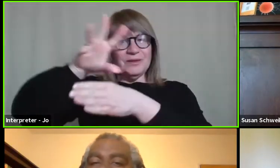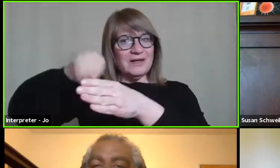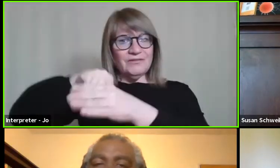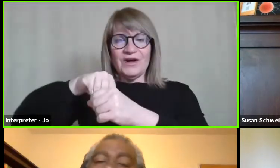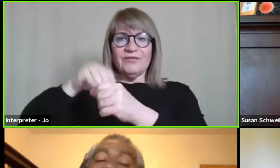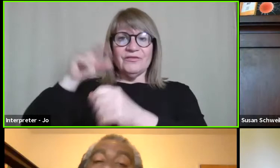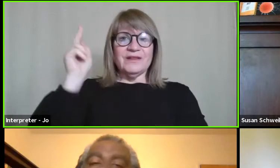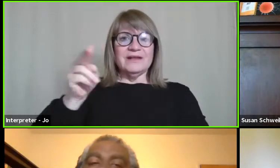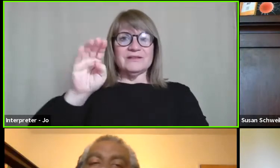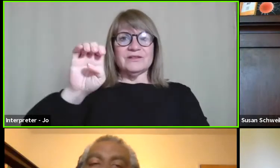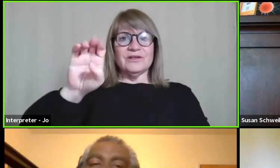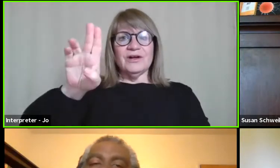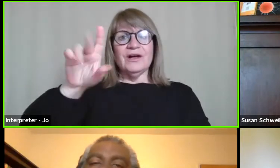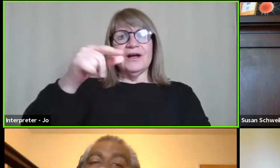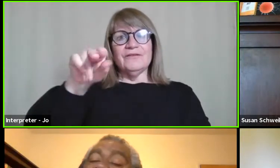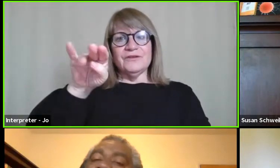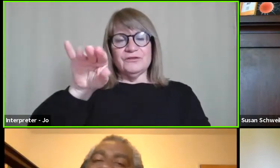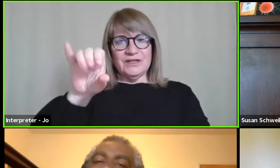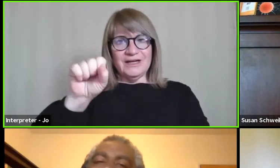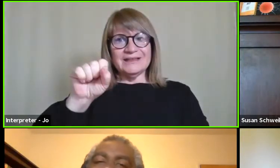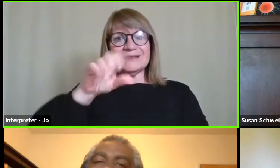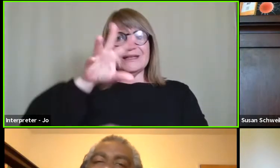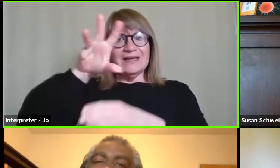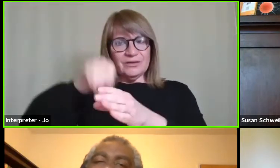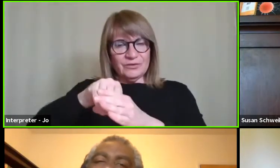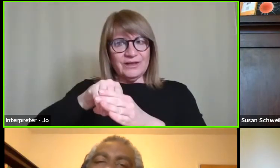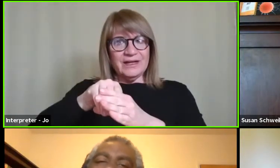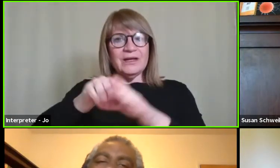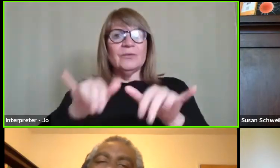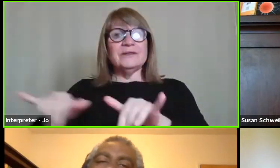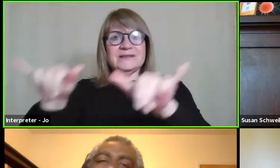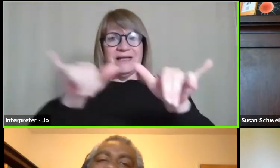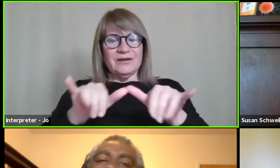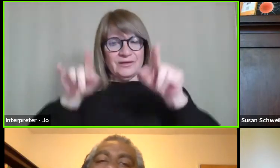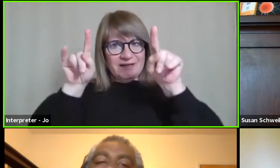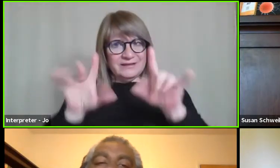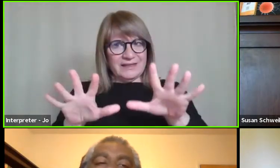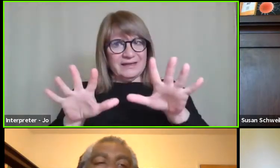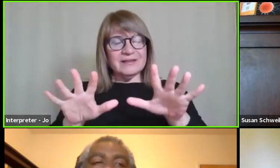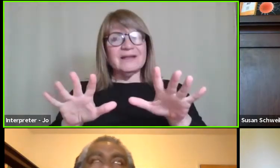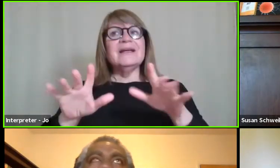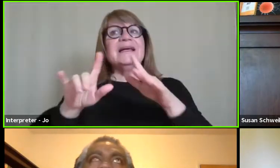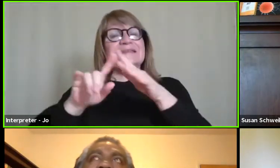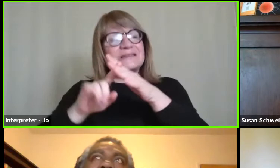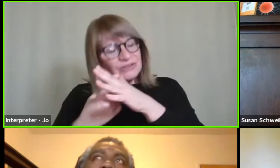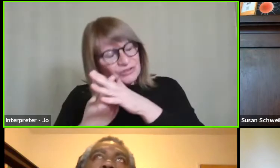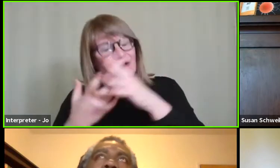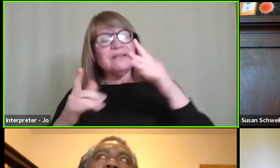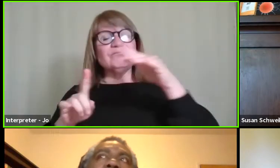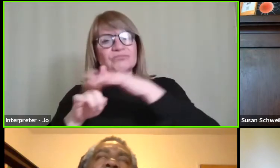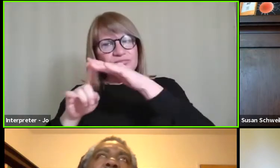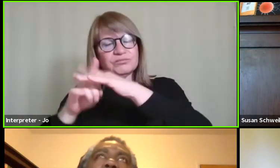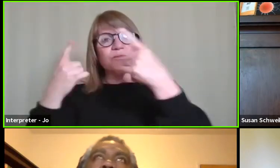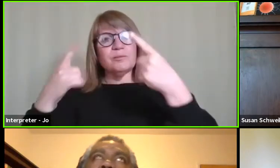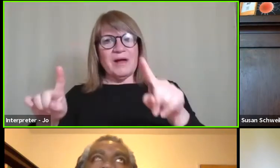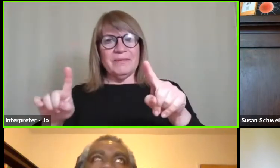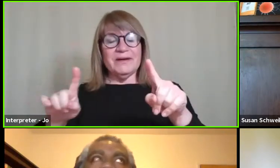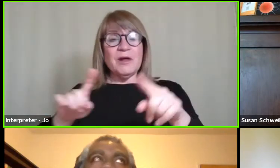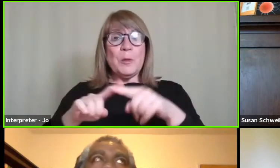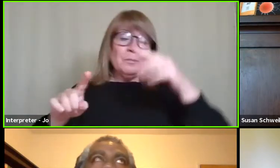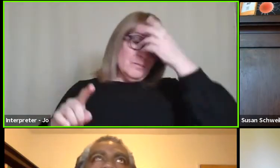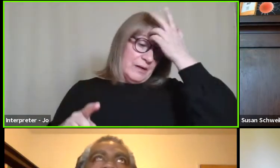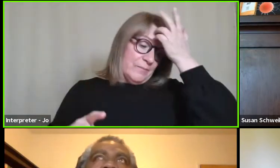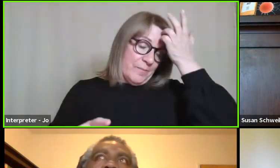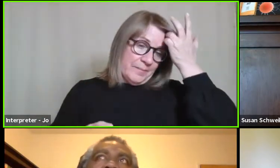quantification tools in terms of standardized testing is finally beginning to show some some evidence but i would say most powerfully